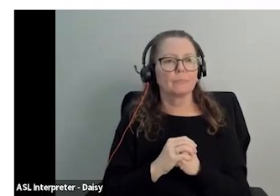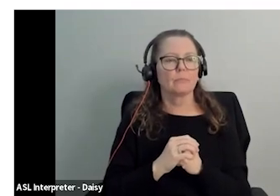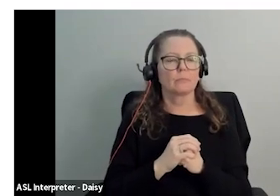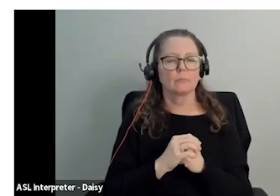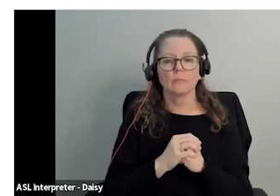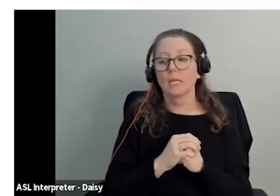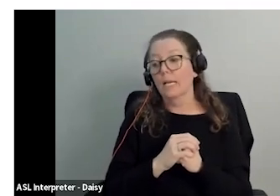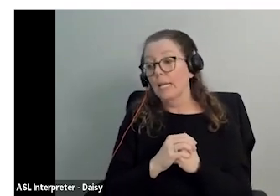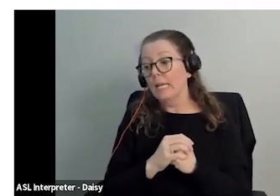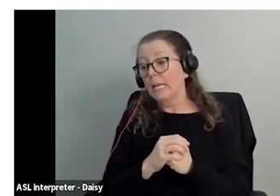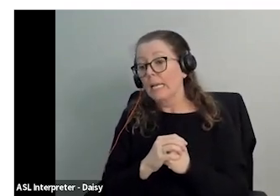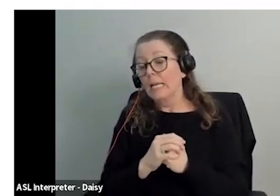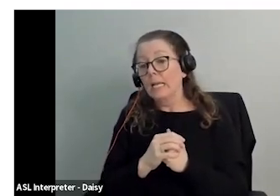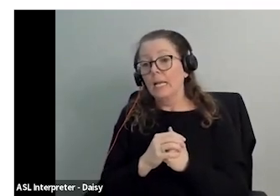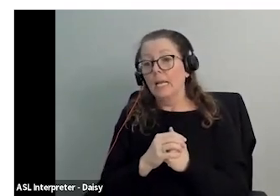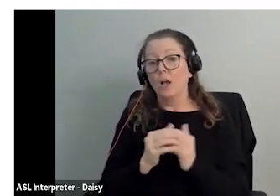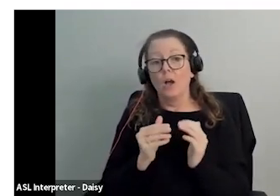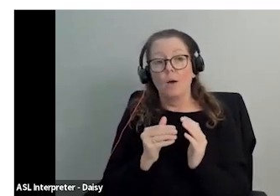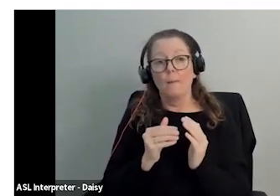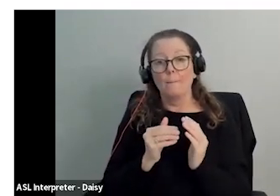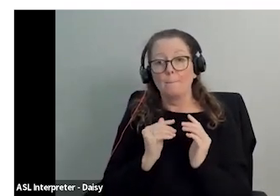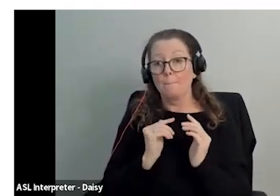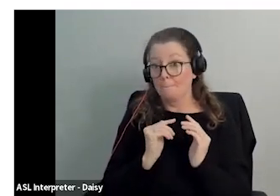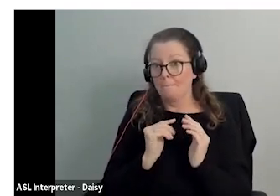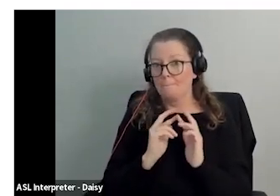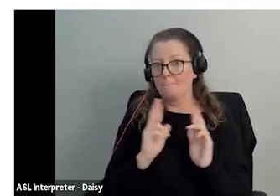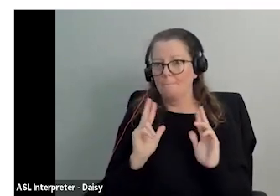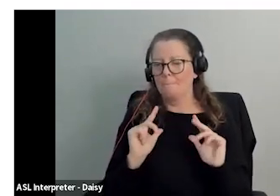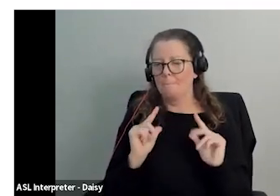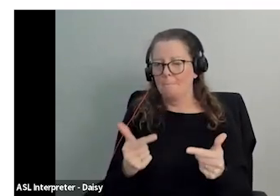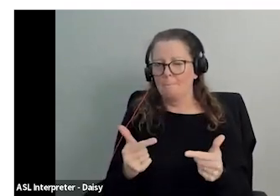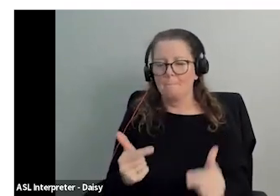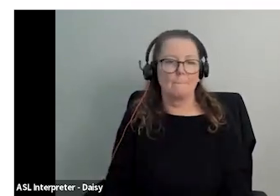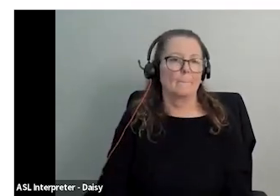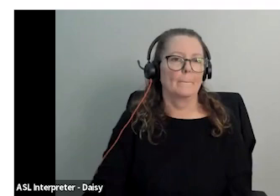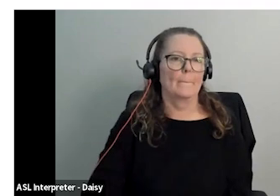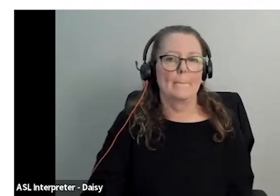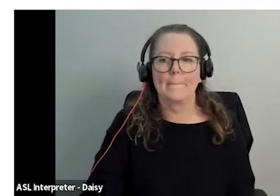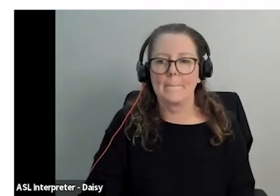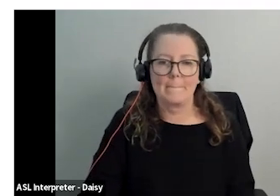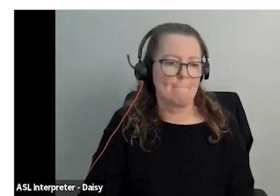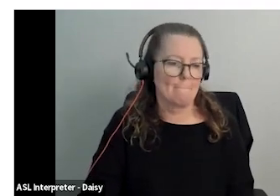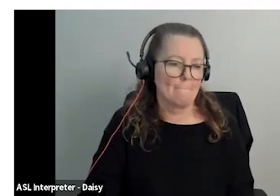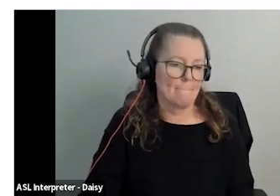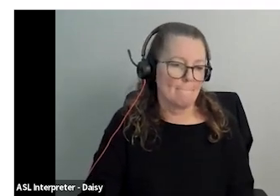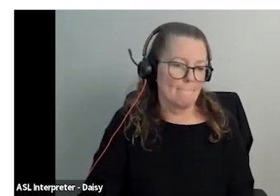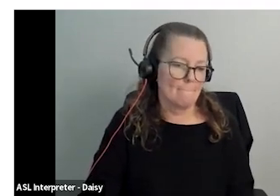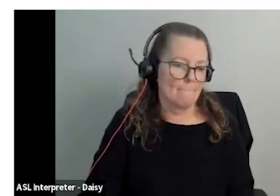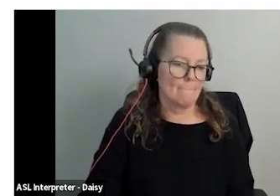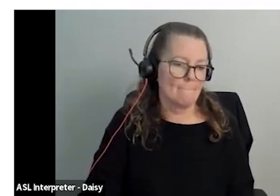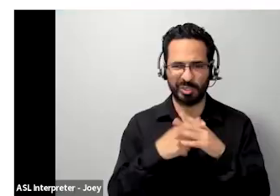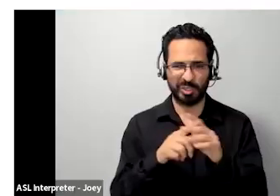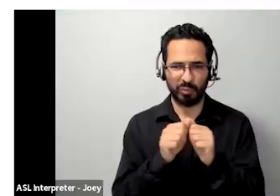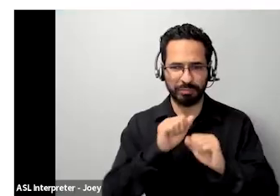mistake, oftentimes you have just a blank screen when you're starting out. And that's exactly what we had at Merck. In fact,